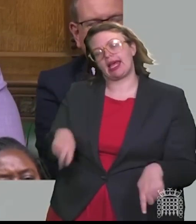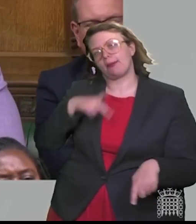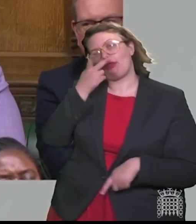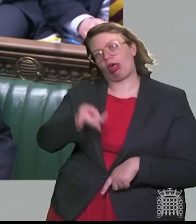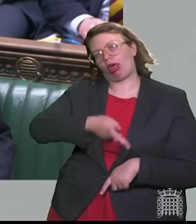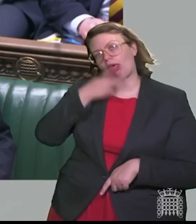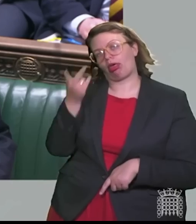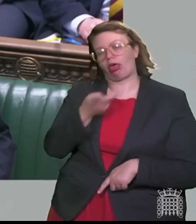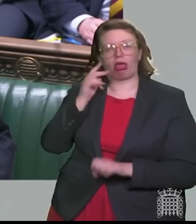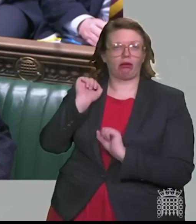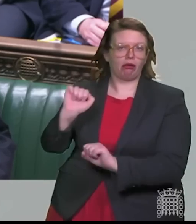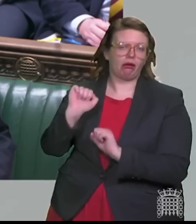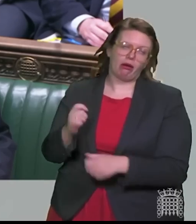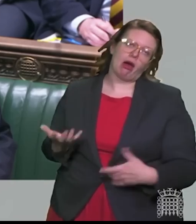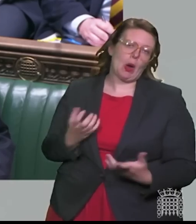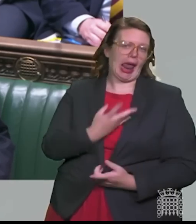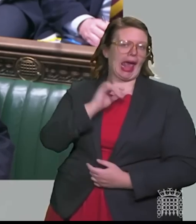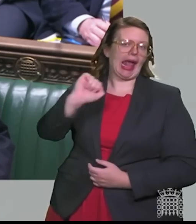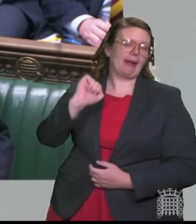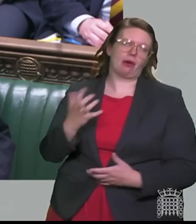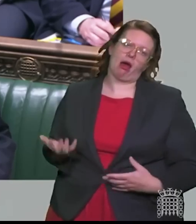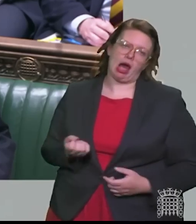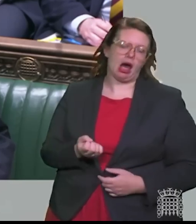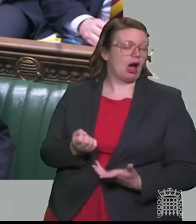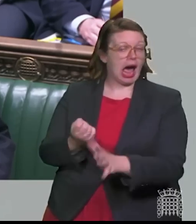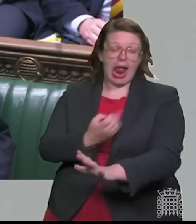It's the same old bump from Labour. All we get.